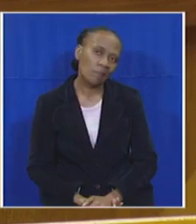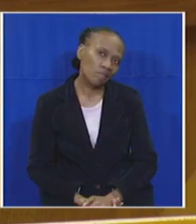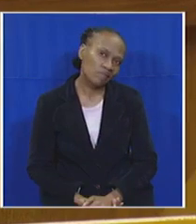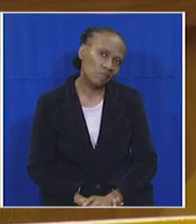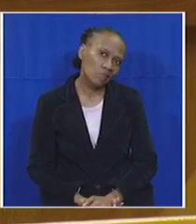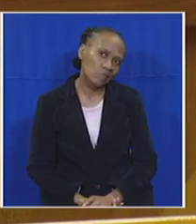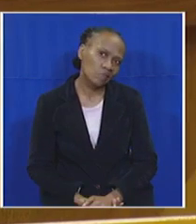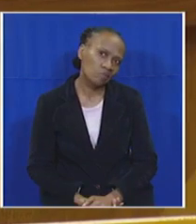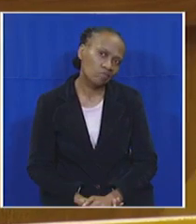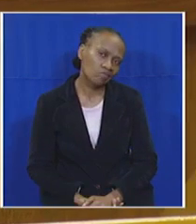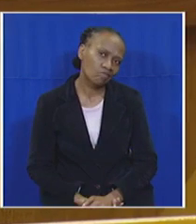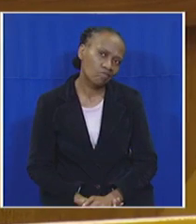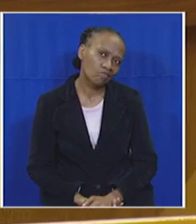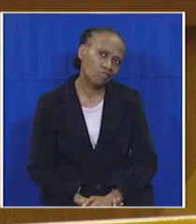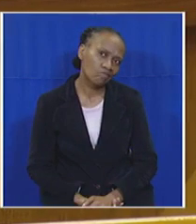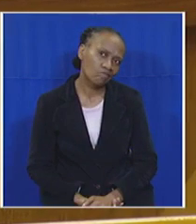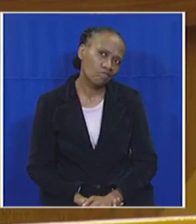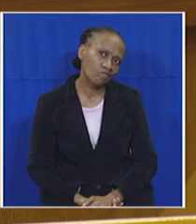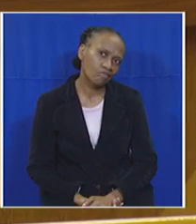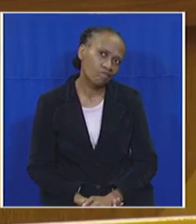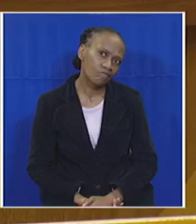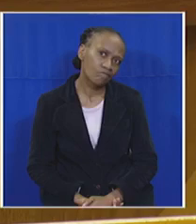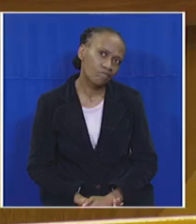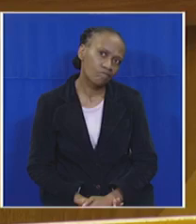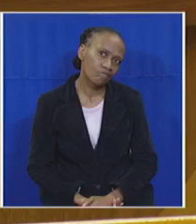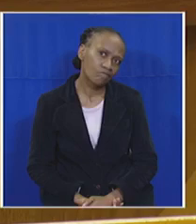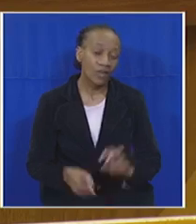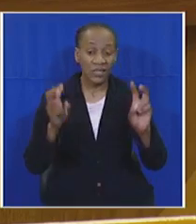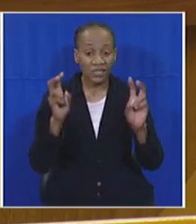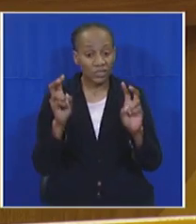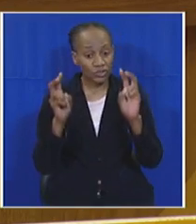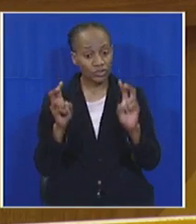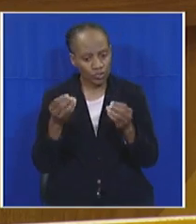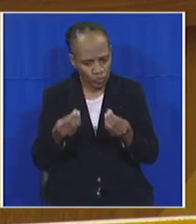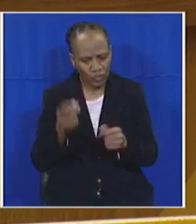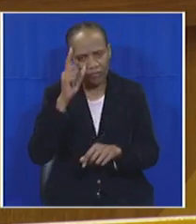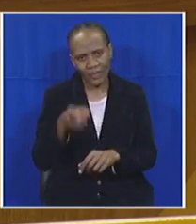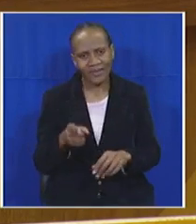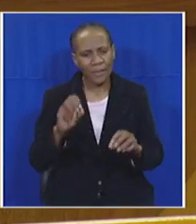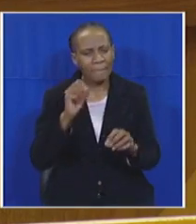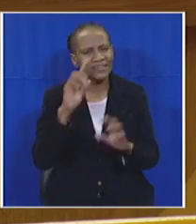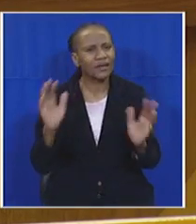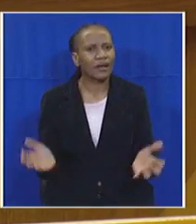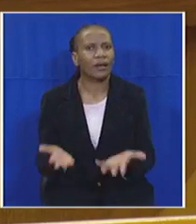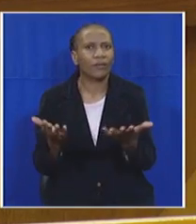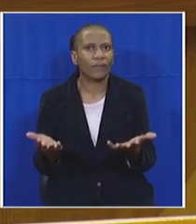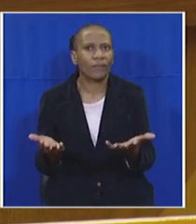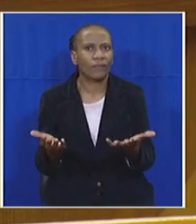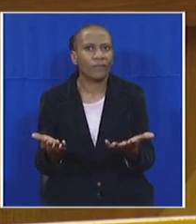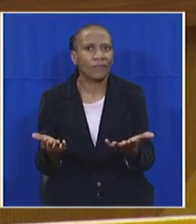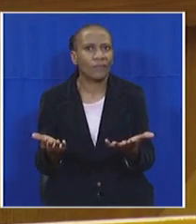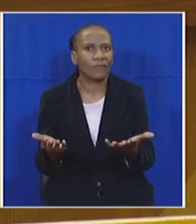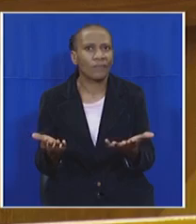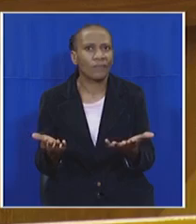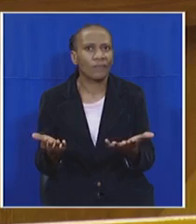and damage to property. This situation must be brought under control, and the only manner in which that will occur